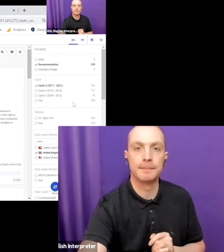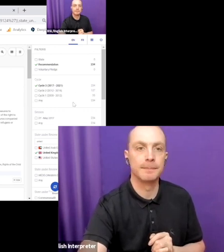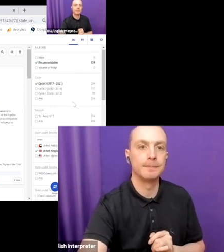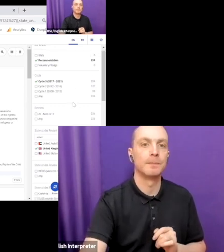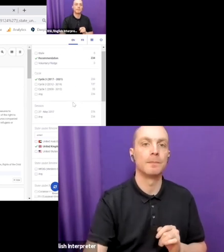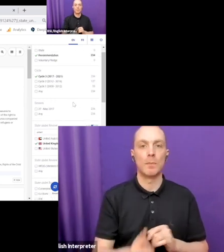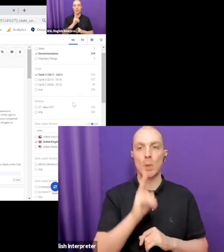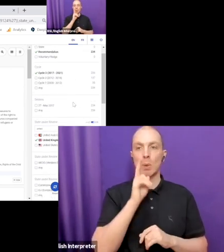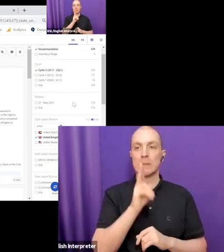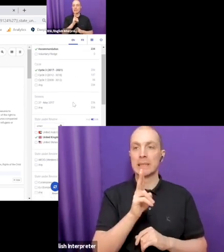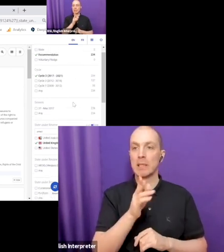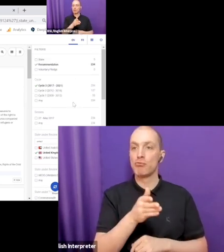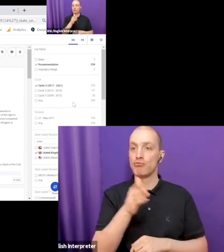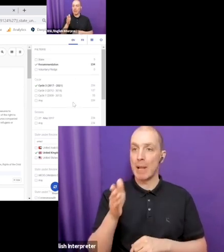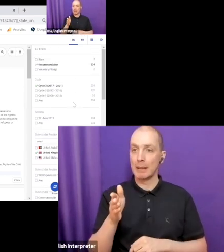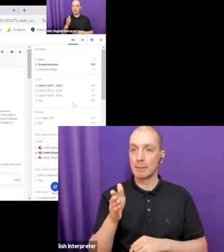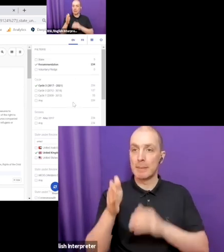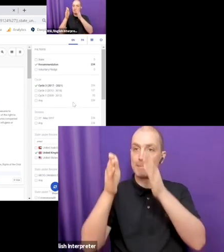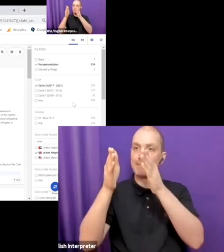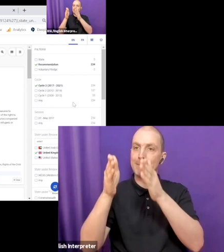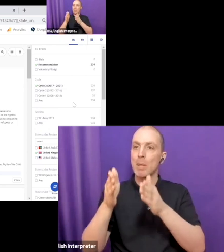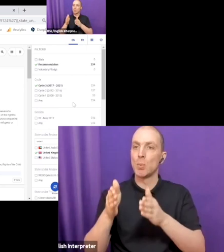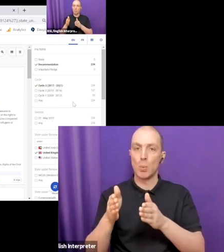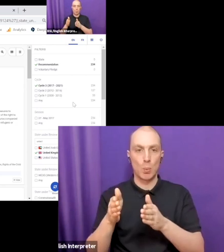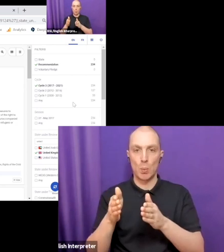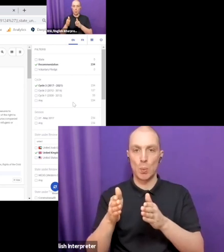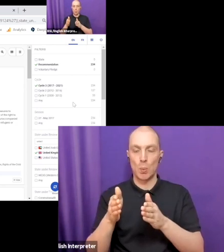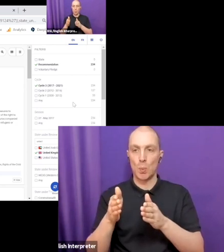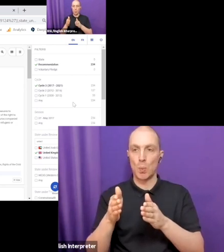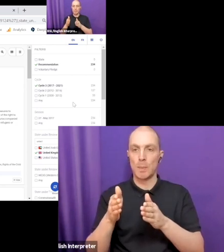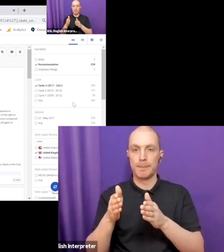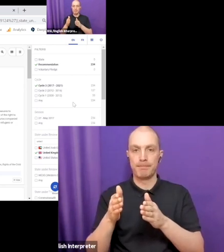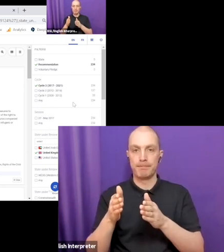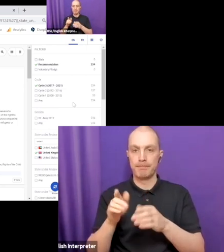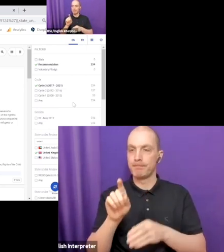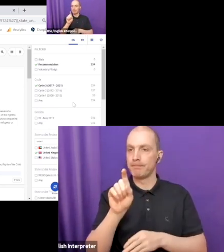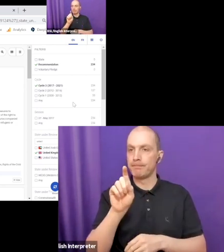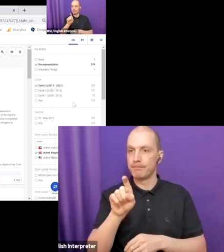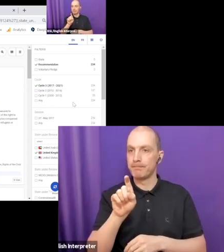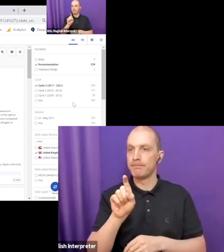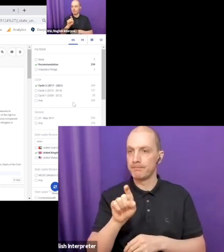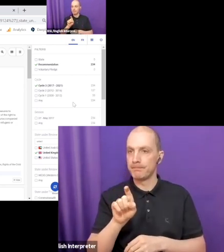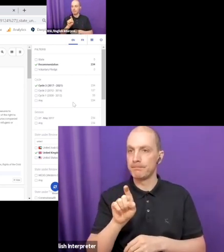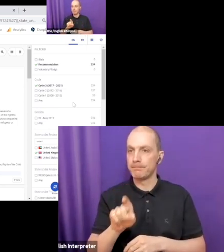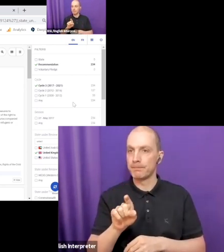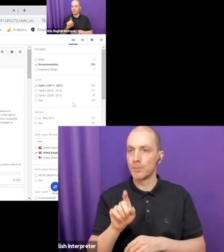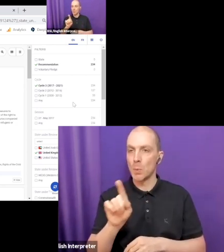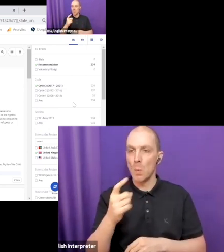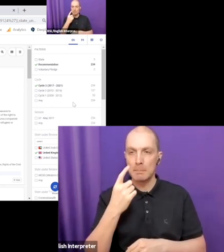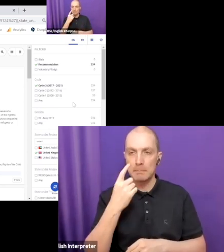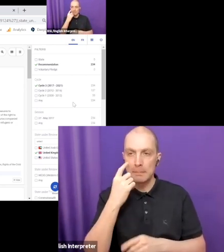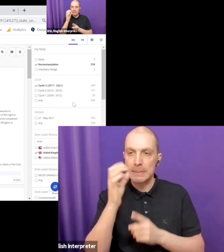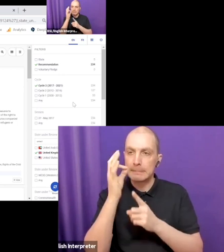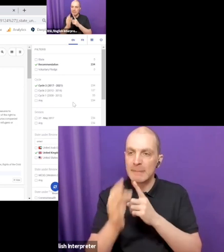you can use to filter your research, because we have all the UPR recommendations that have been issued from